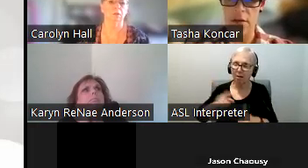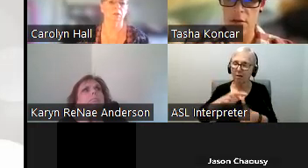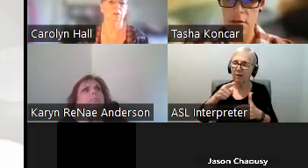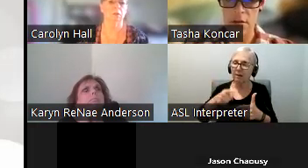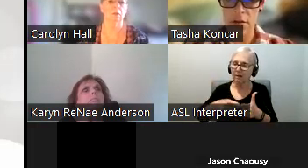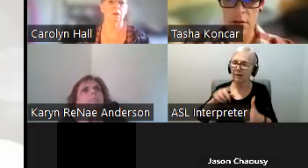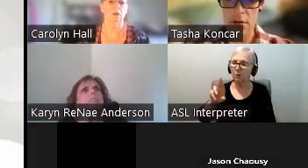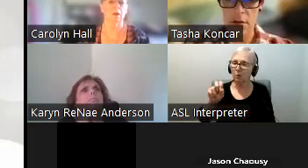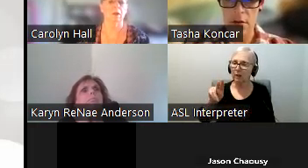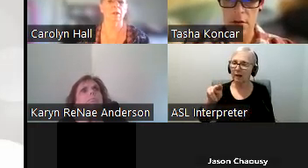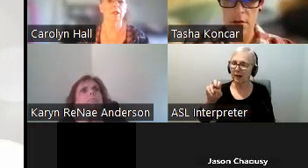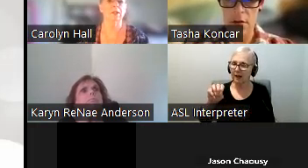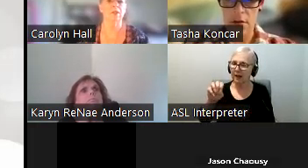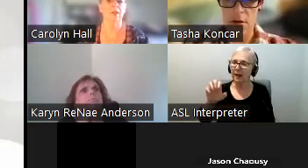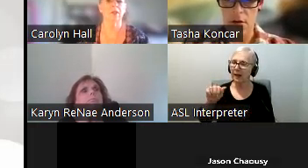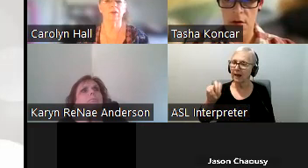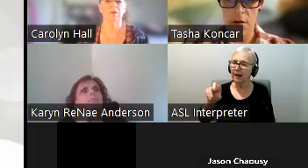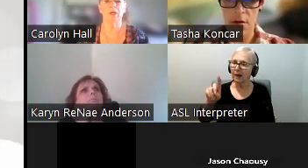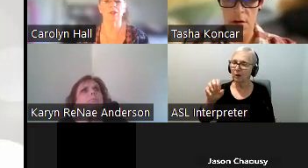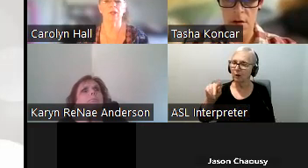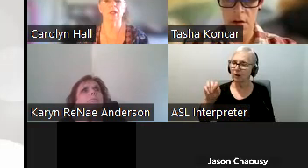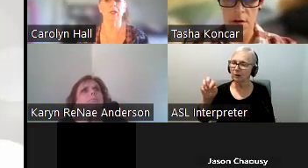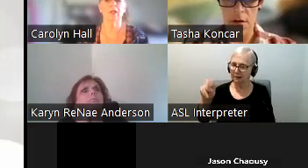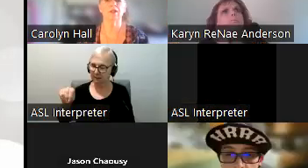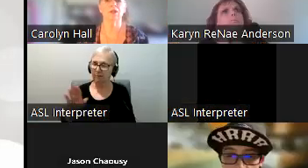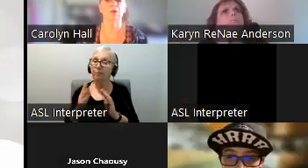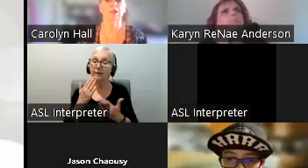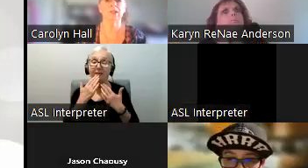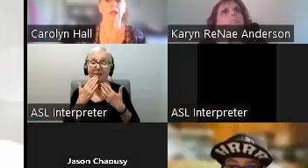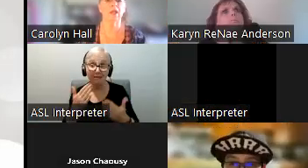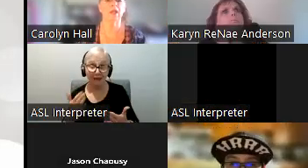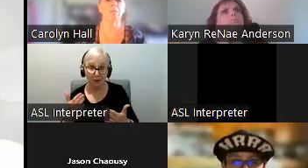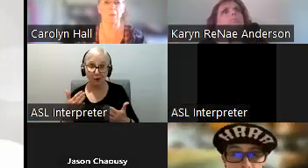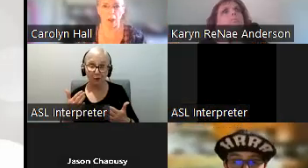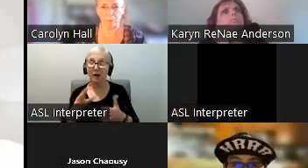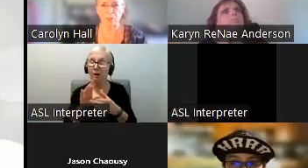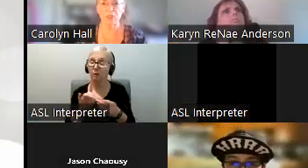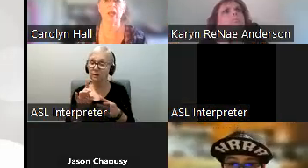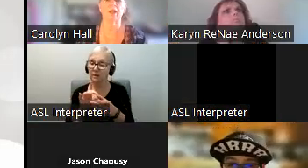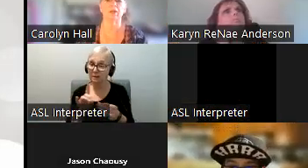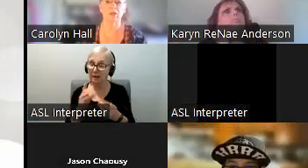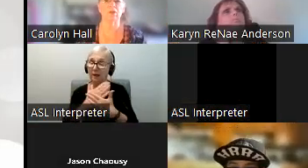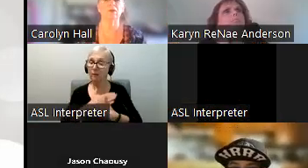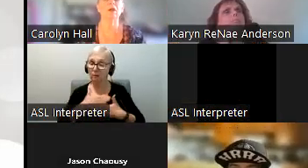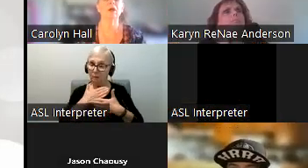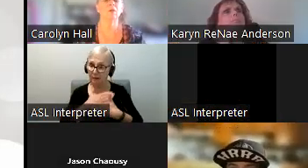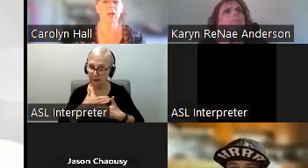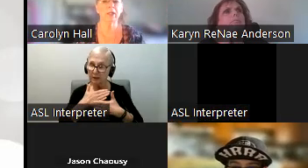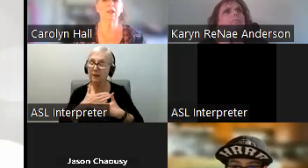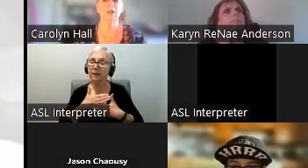Anderson. Yes, thank you very much. And I do want to say, I appreciate